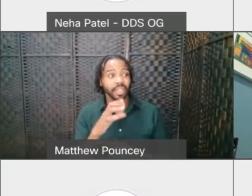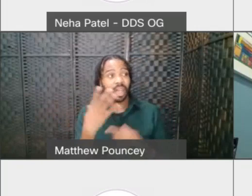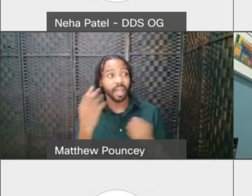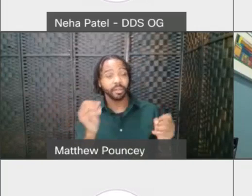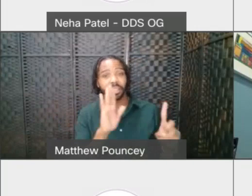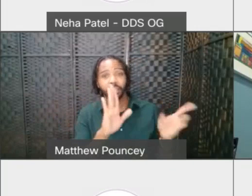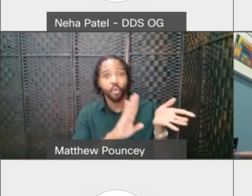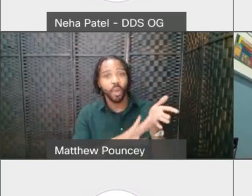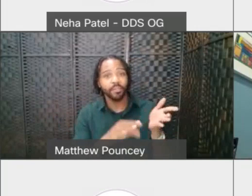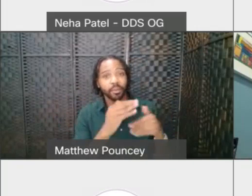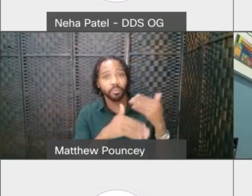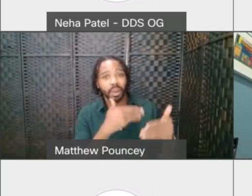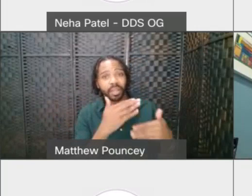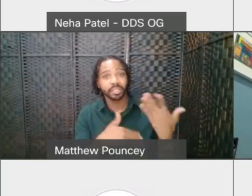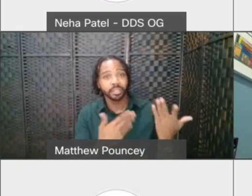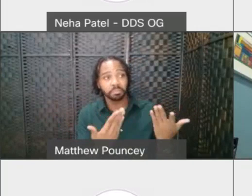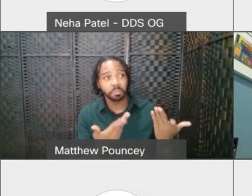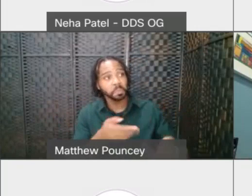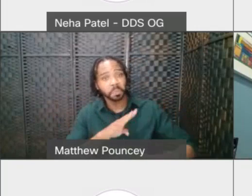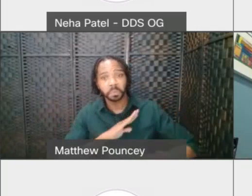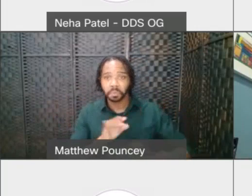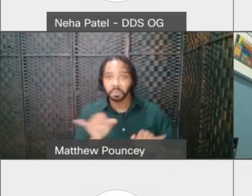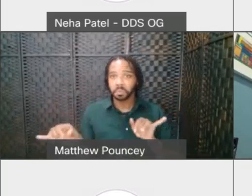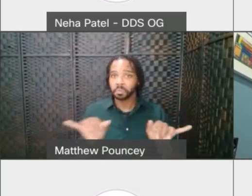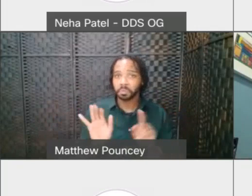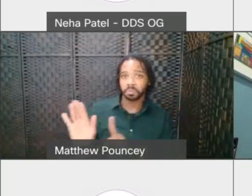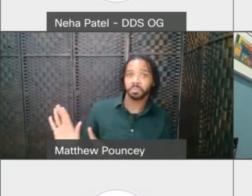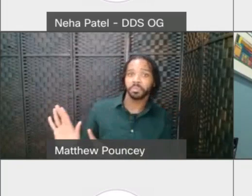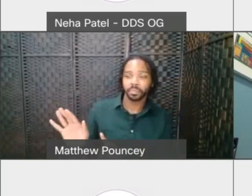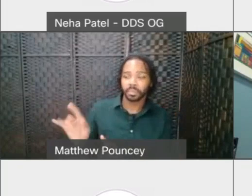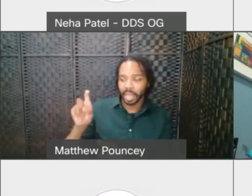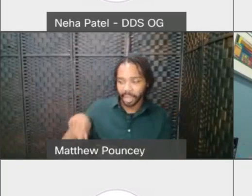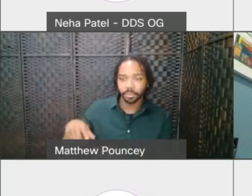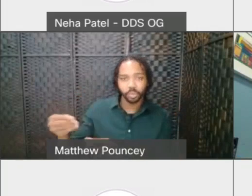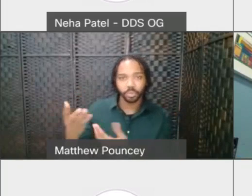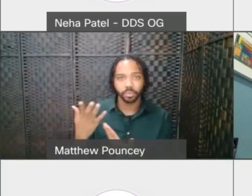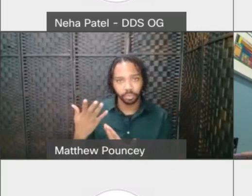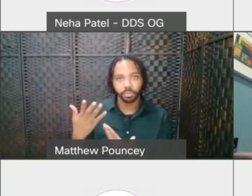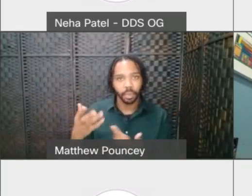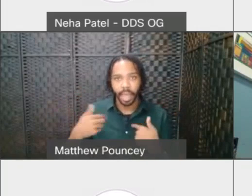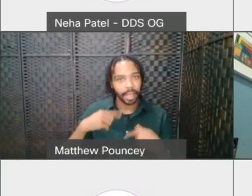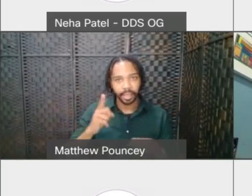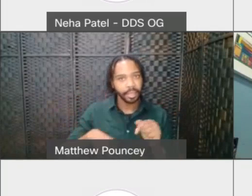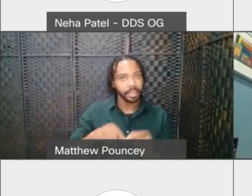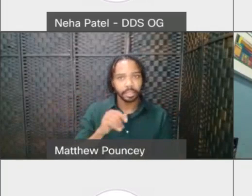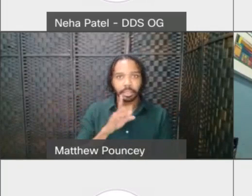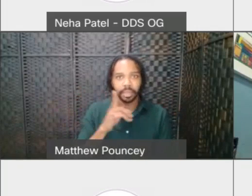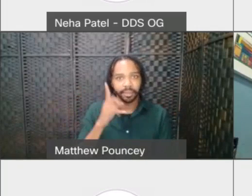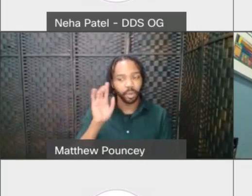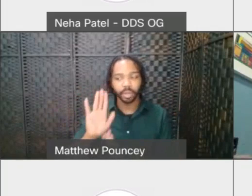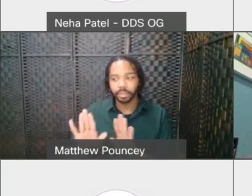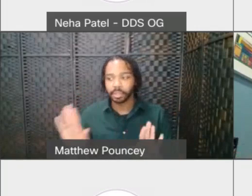waiver process is sufficient for theirs, they have to indicate so. I cannot speak on what an